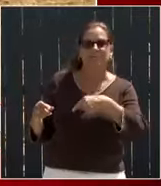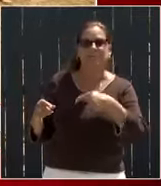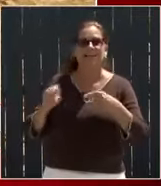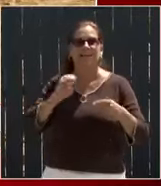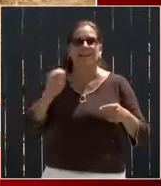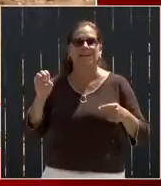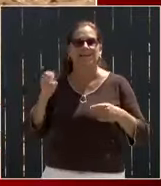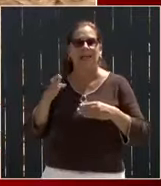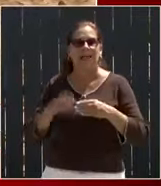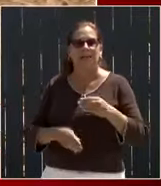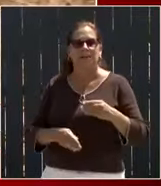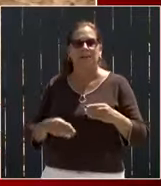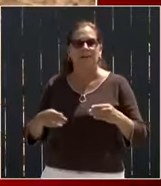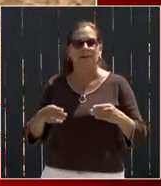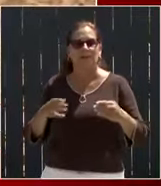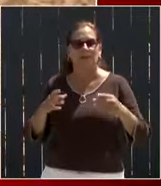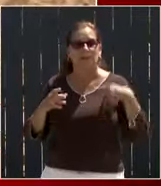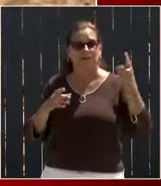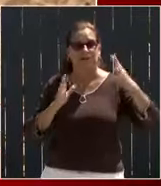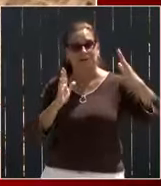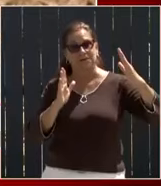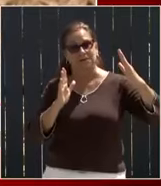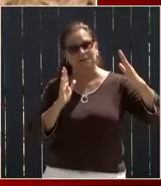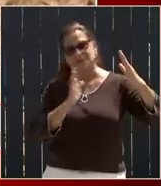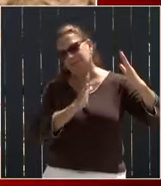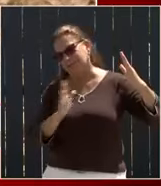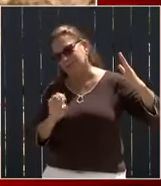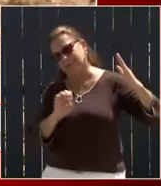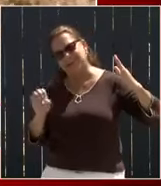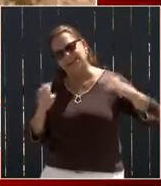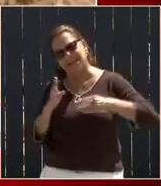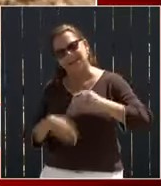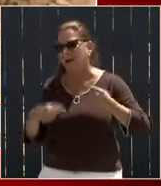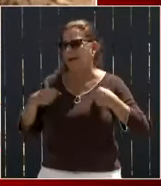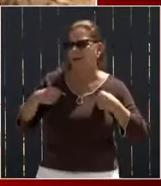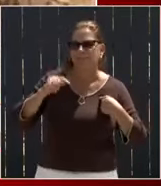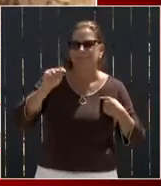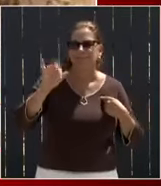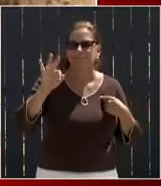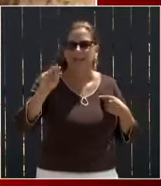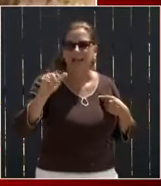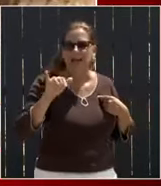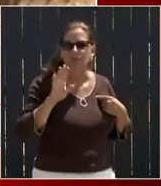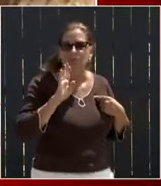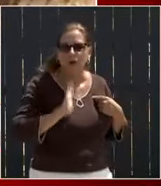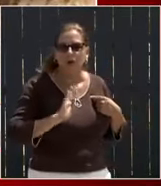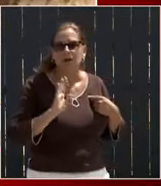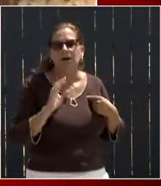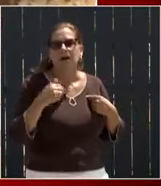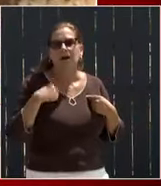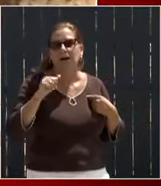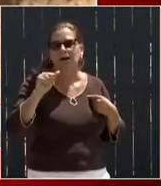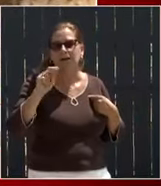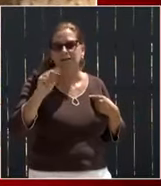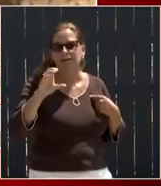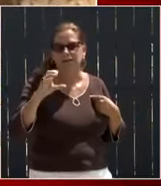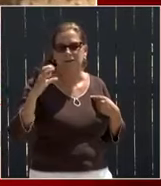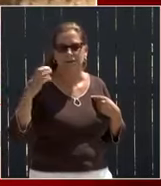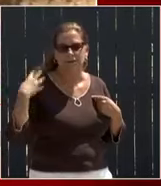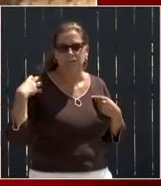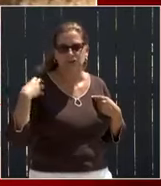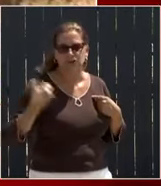ANC Commissioner for 7B02. I also serve as the chair of 7B. I was asked to give brief remarks on behalf of